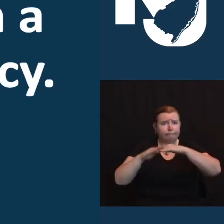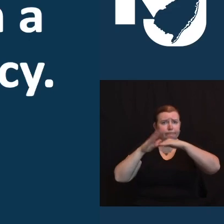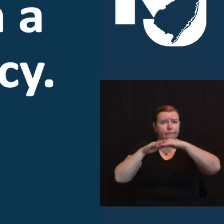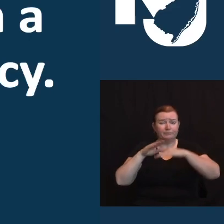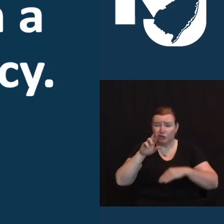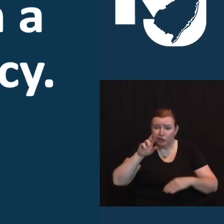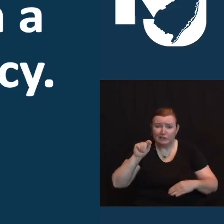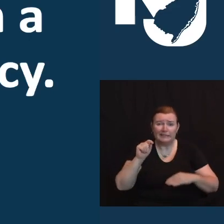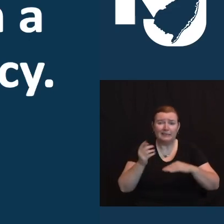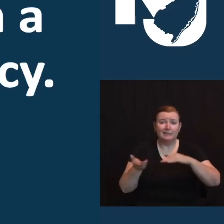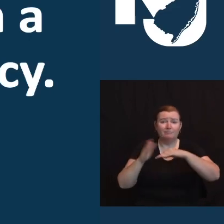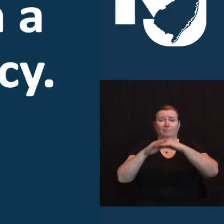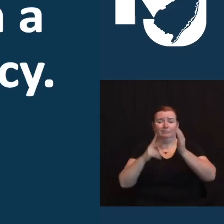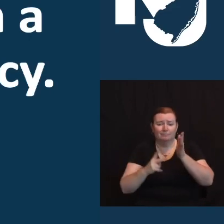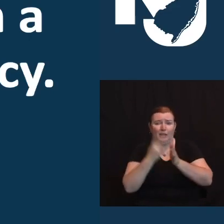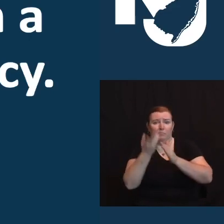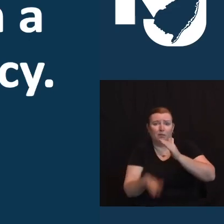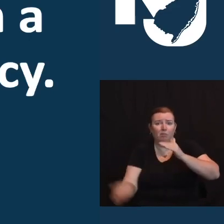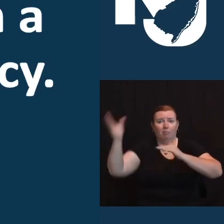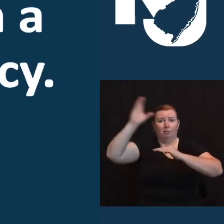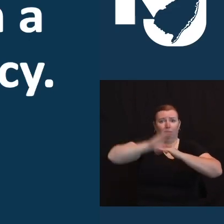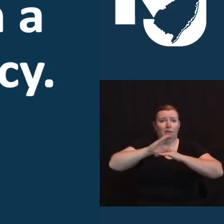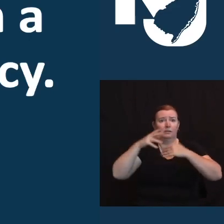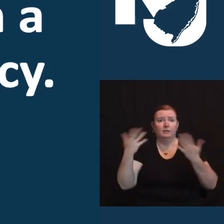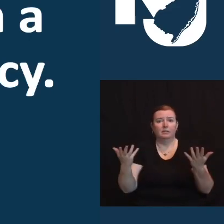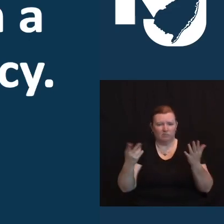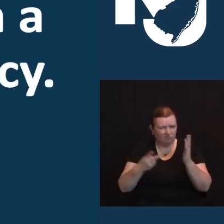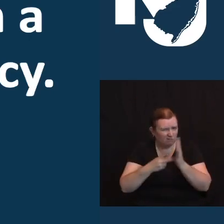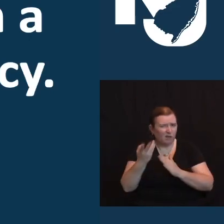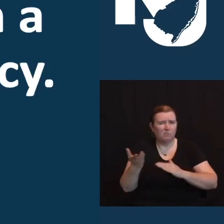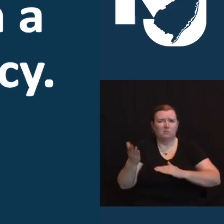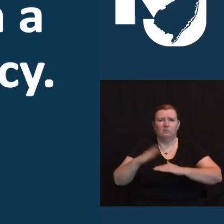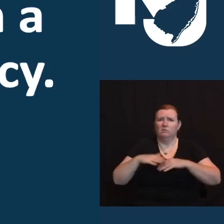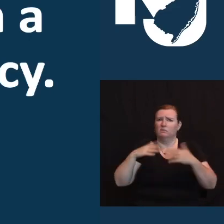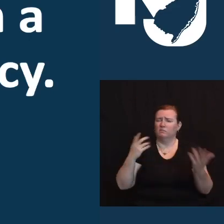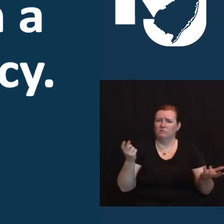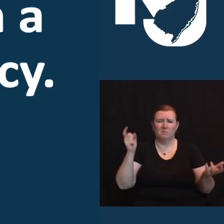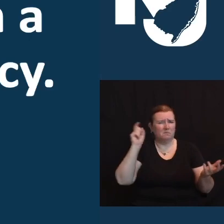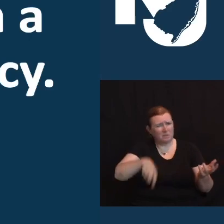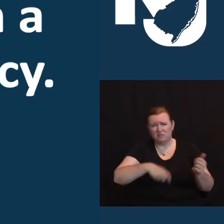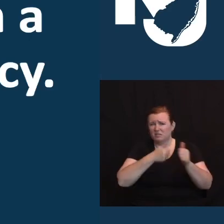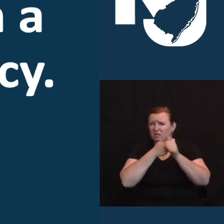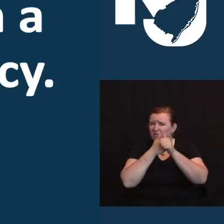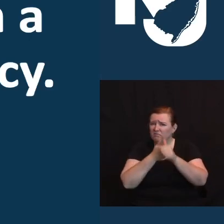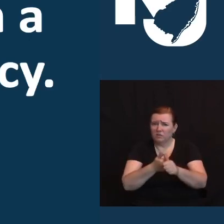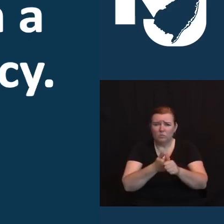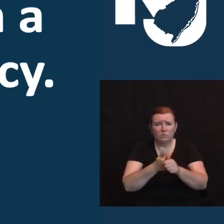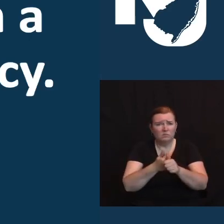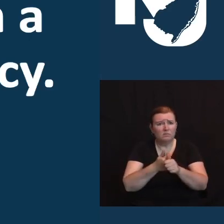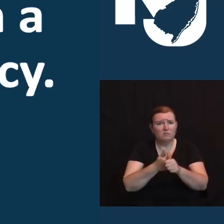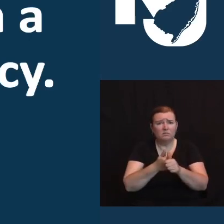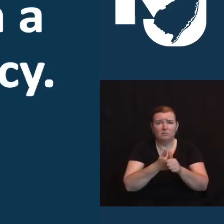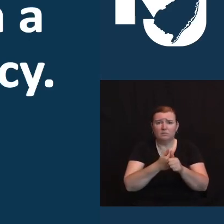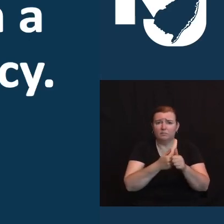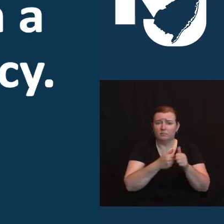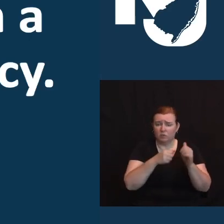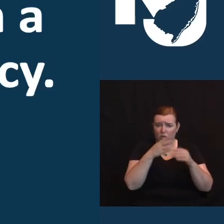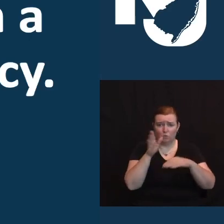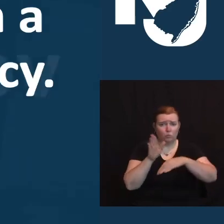than double where it was a few weeks ago. Everyone needs to get it together, folks, and fast. This is not yet past